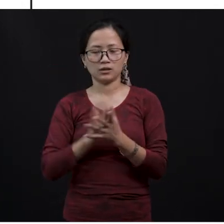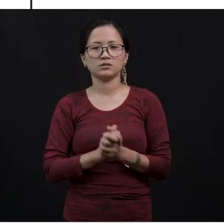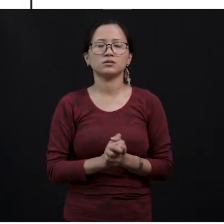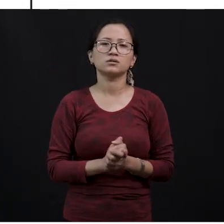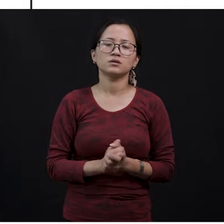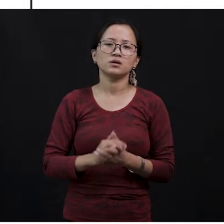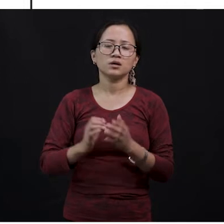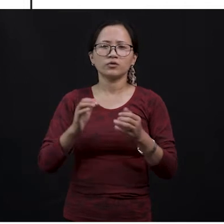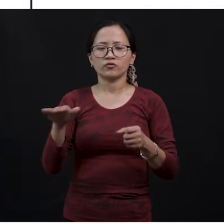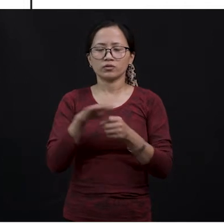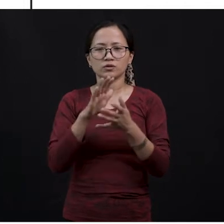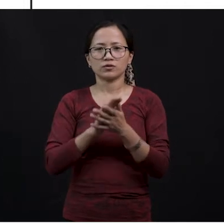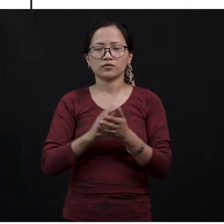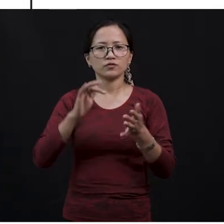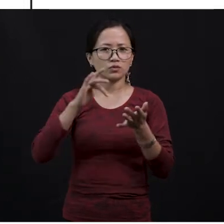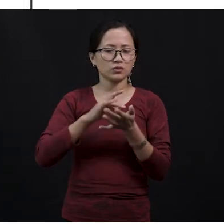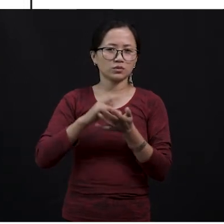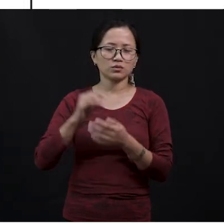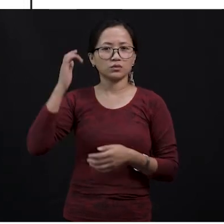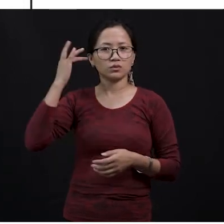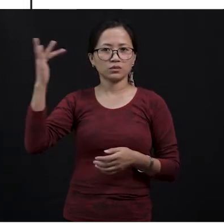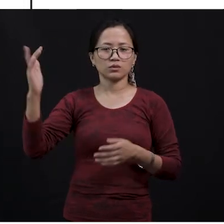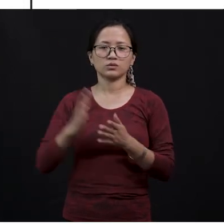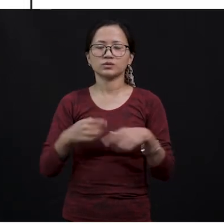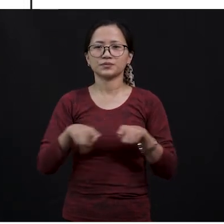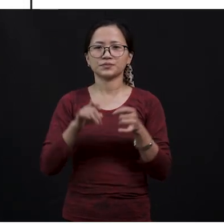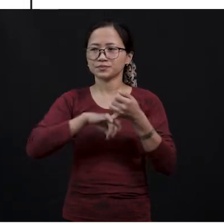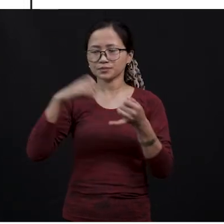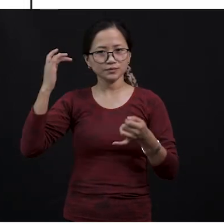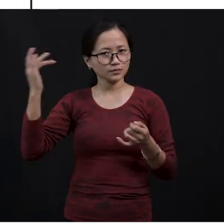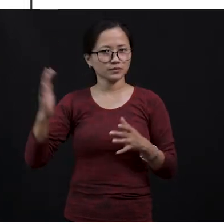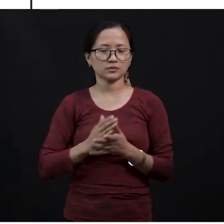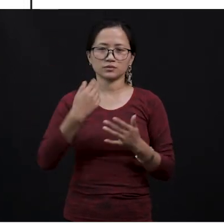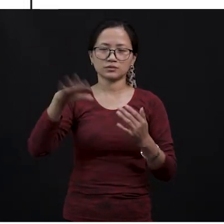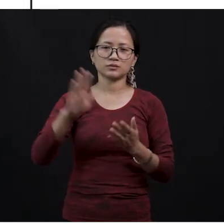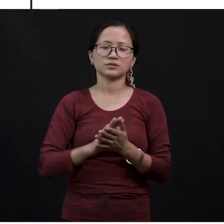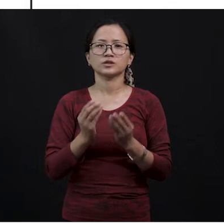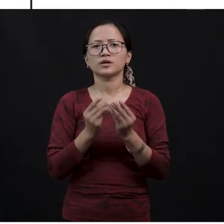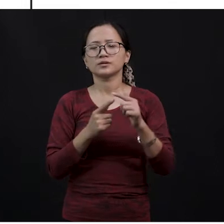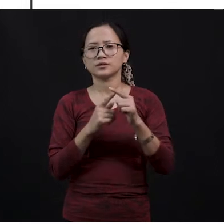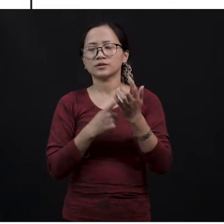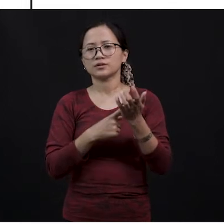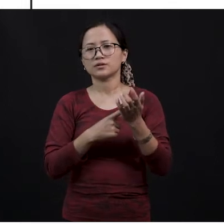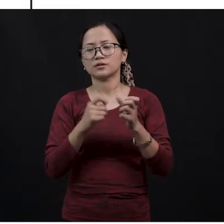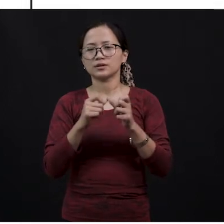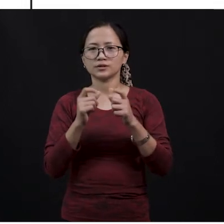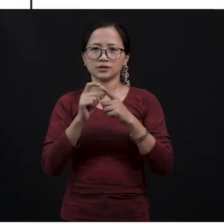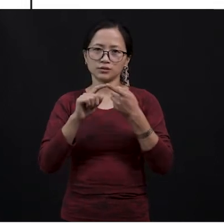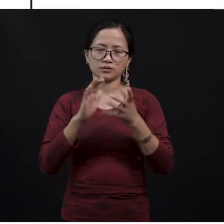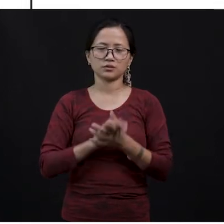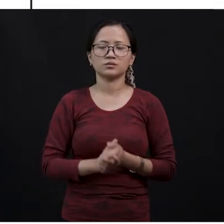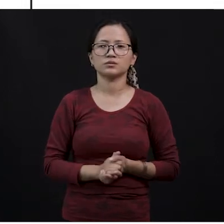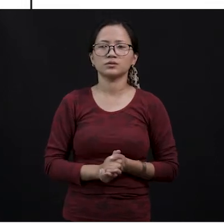bereft of gold and silver, even the foreign traders, they refused. They said, we are not going to trade in copper and